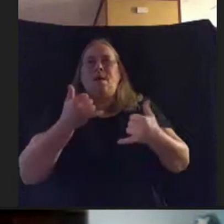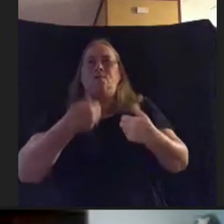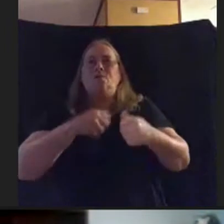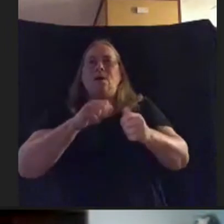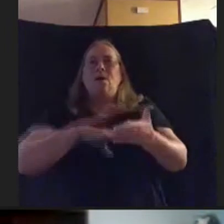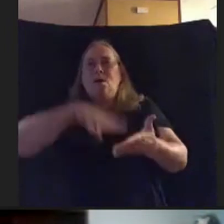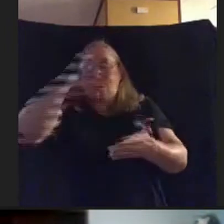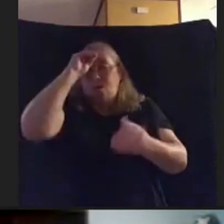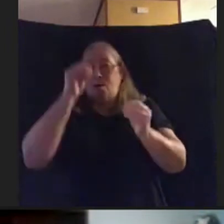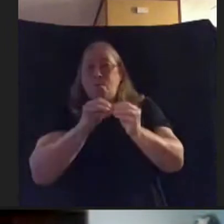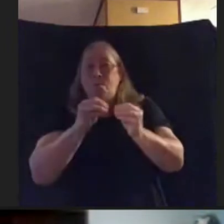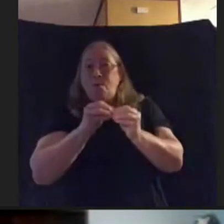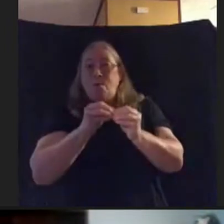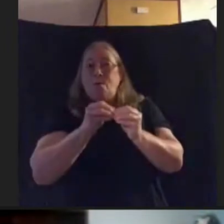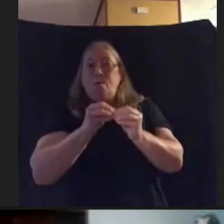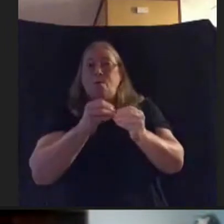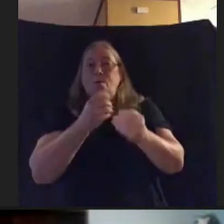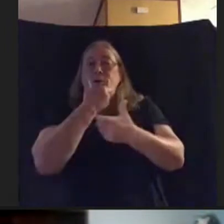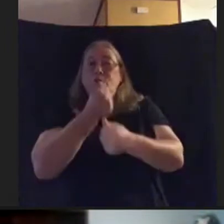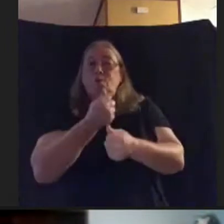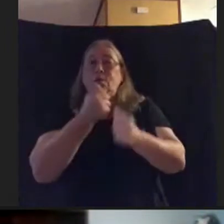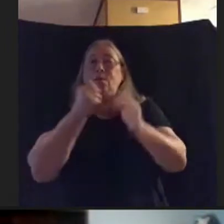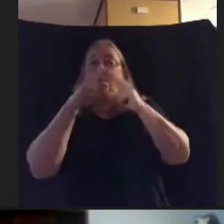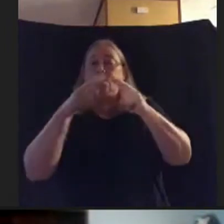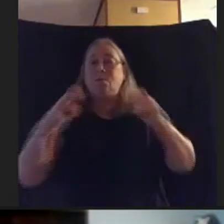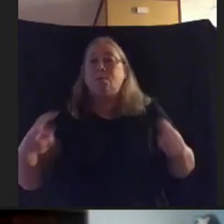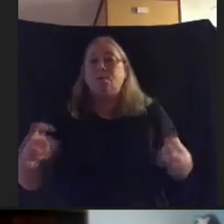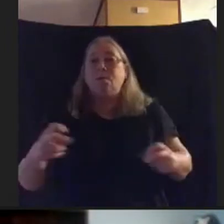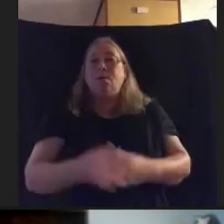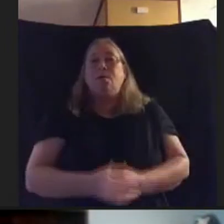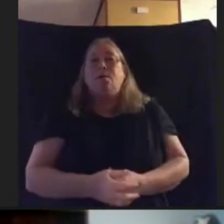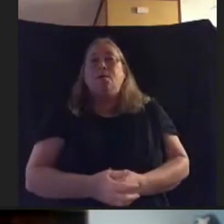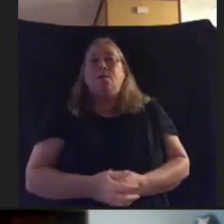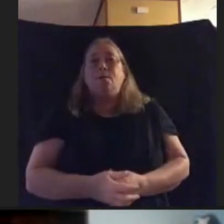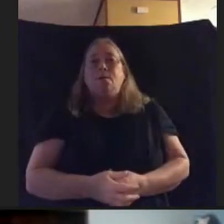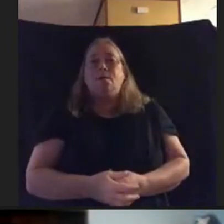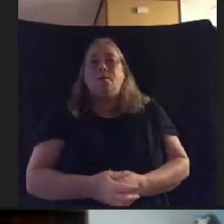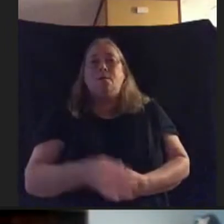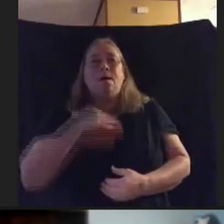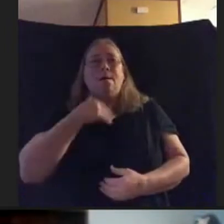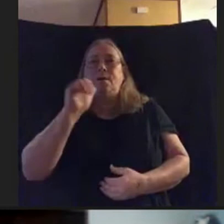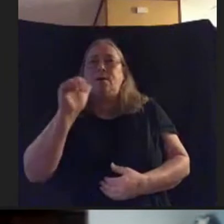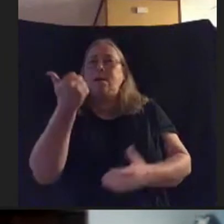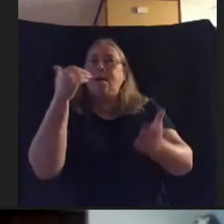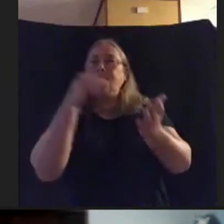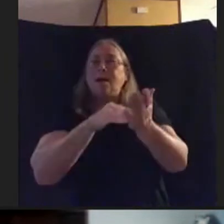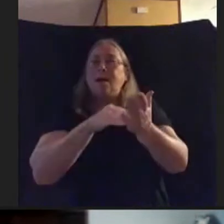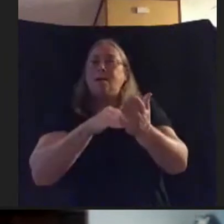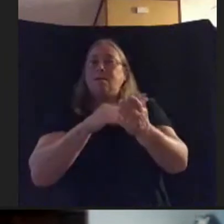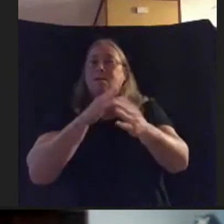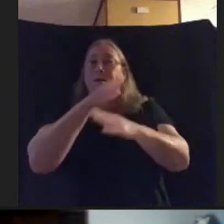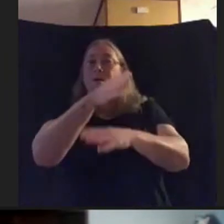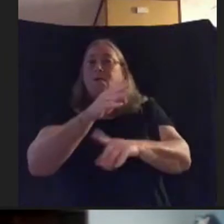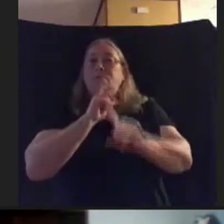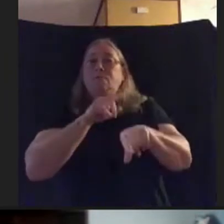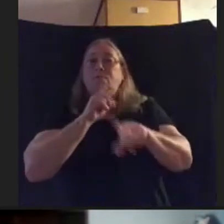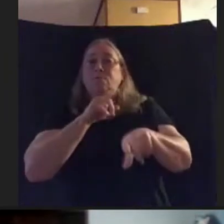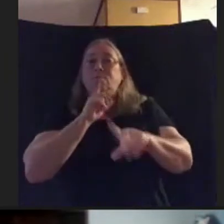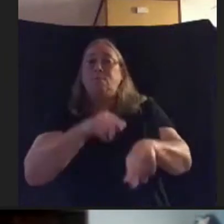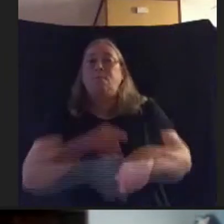extensive trust survey that's being disseminated now. We've had, I think, over 10,000 responses, and that'll help guide us. We've done